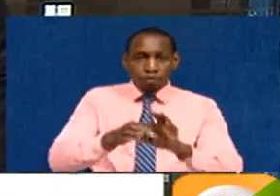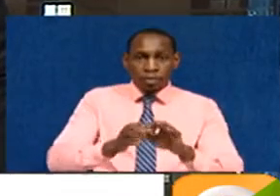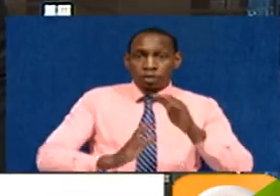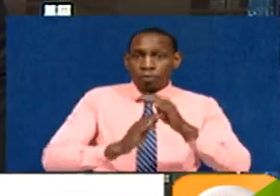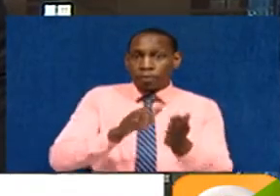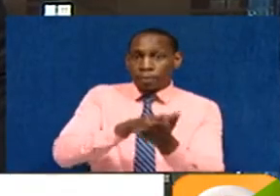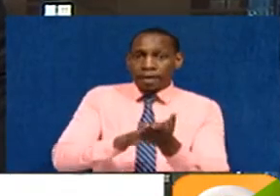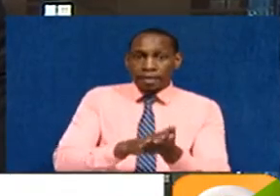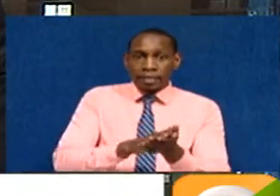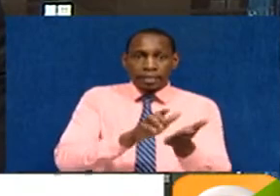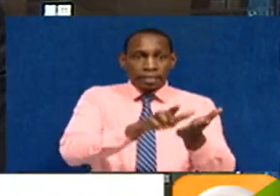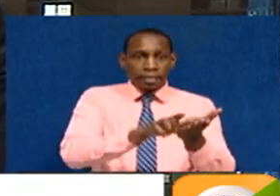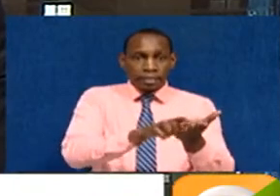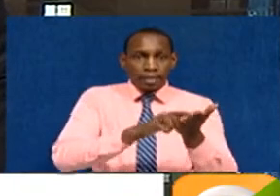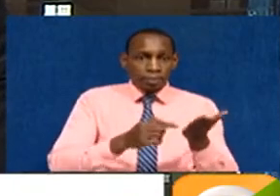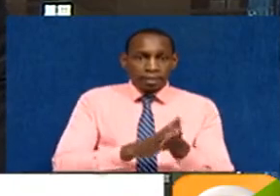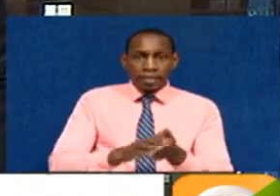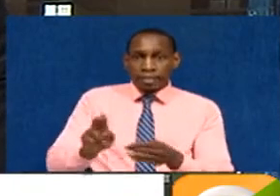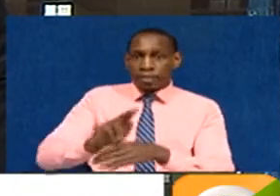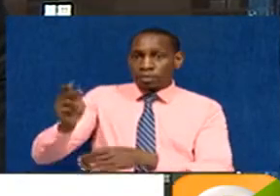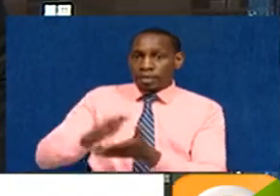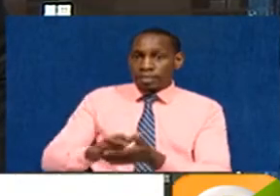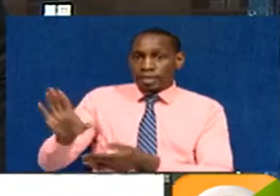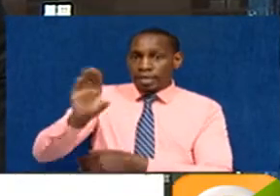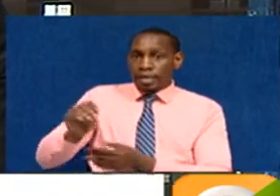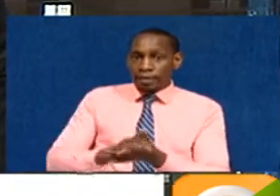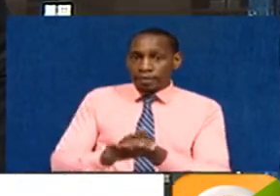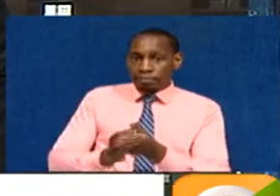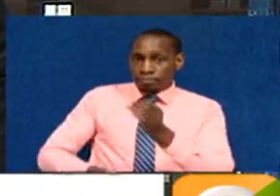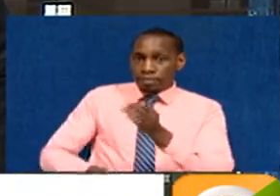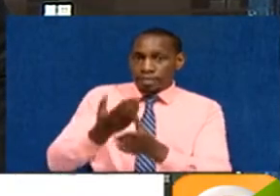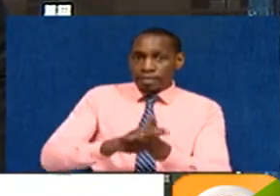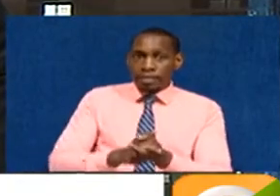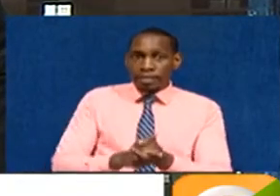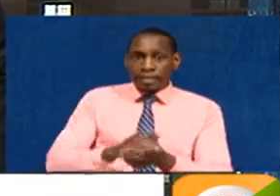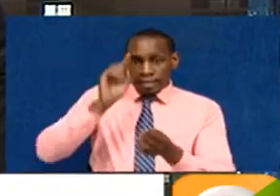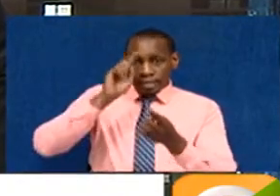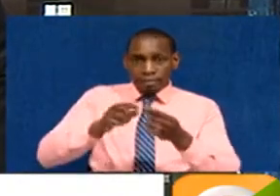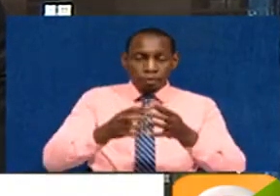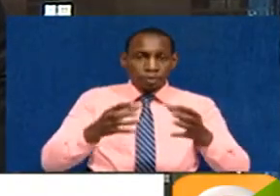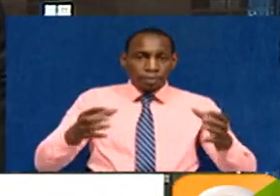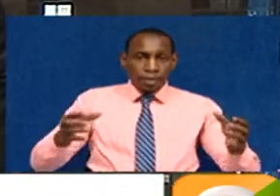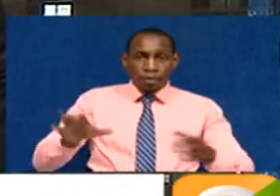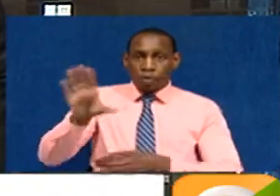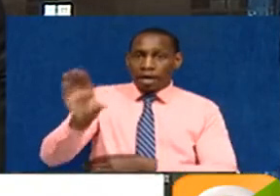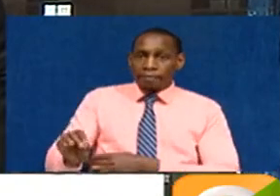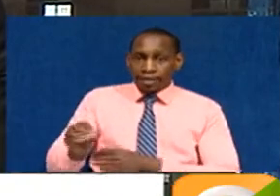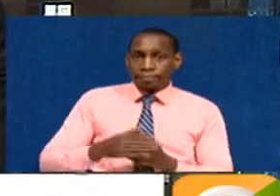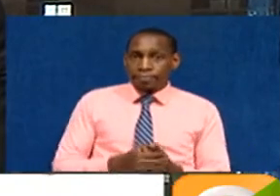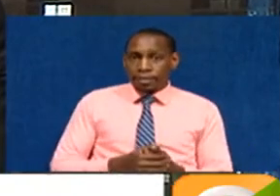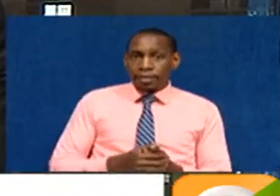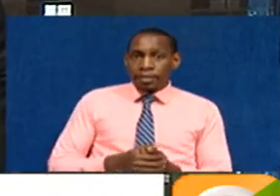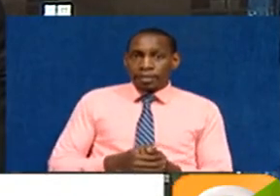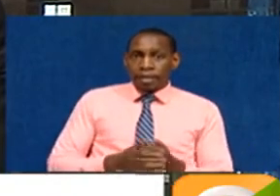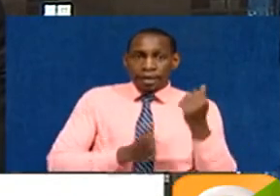digital lender says it's going to use Kenya as its Pan-African digital banking launchpad as it seeks to expand across the African continent.